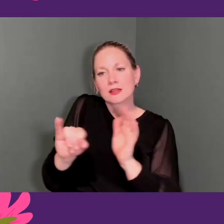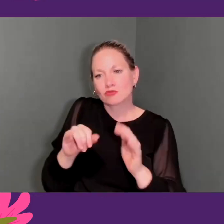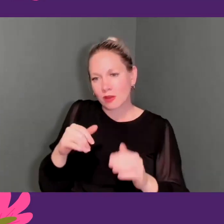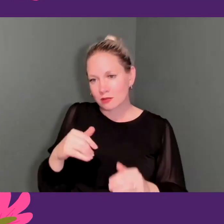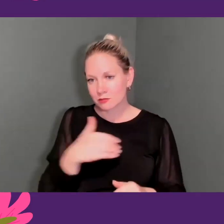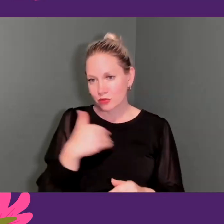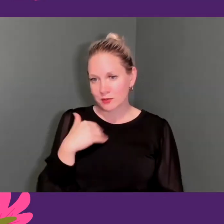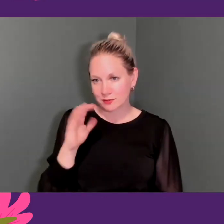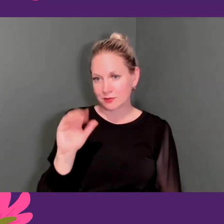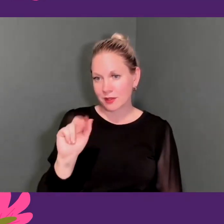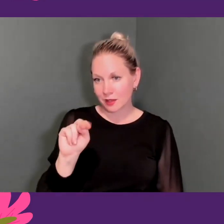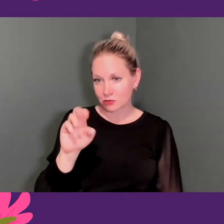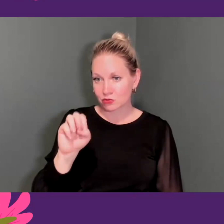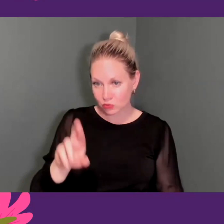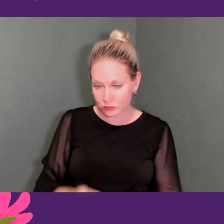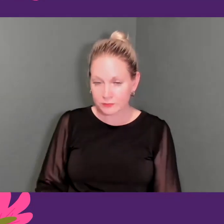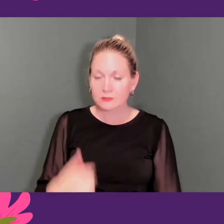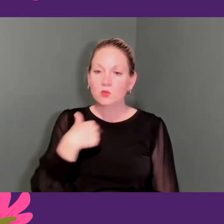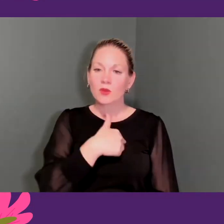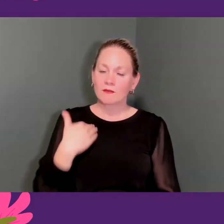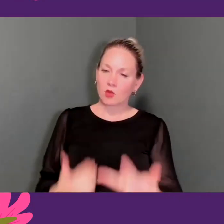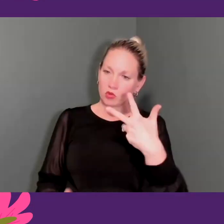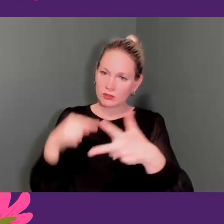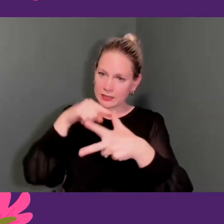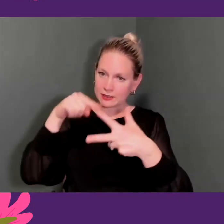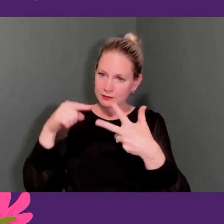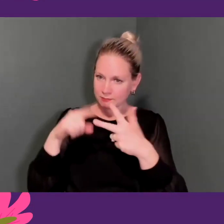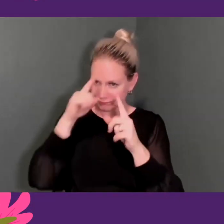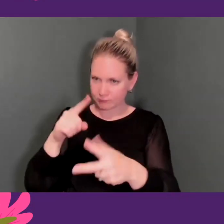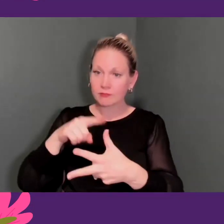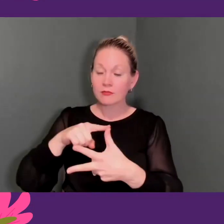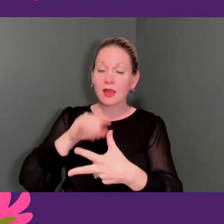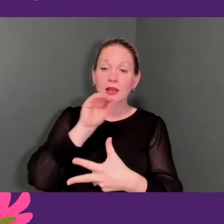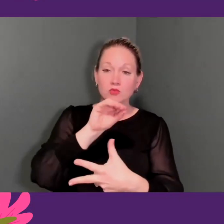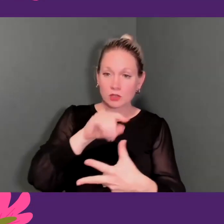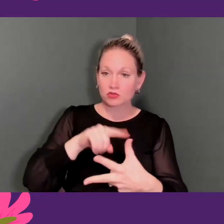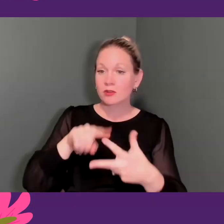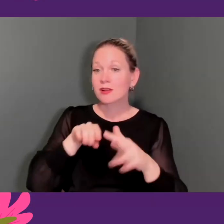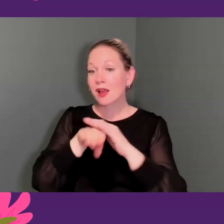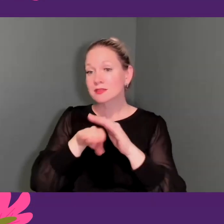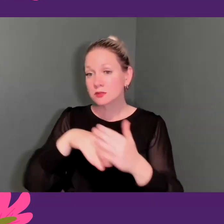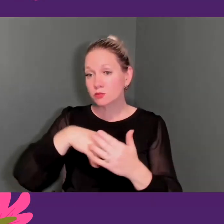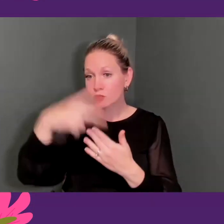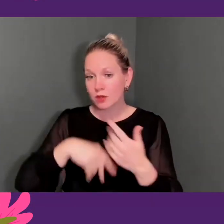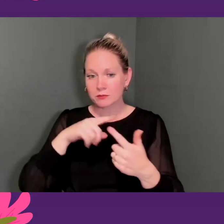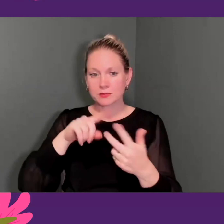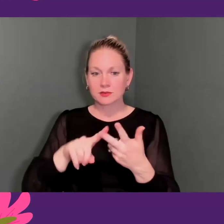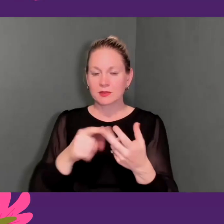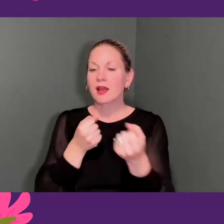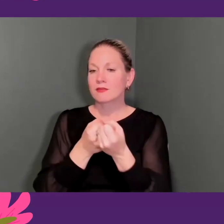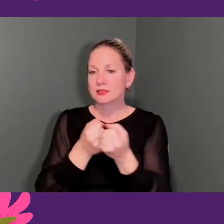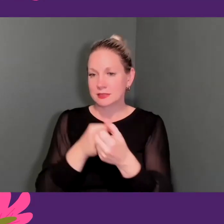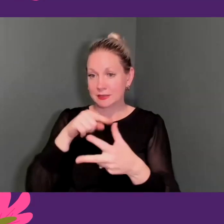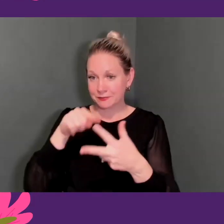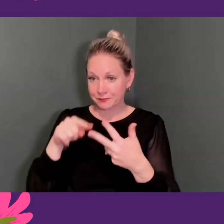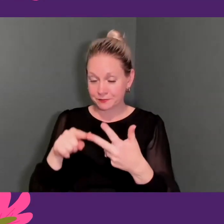do our work through three core pillars: education, access programs, and advocacy. Our